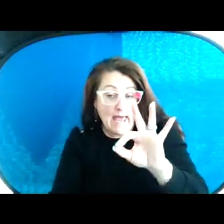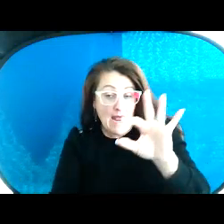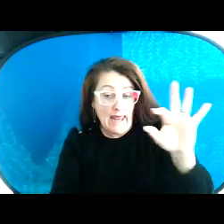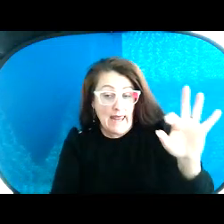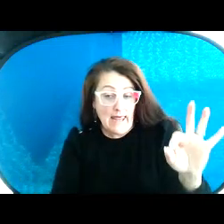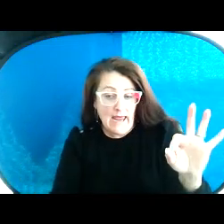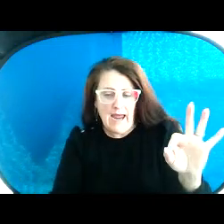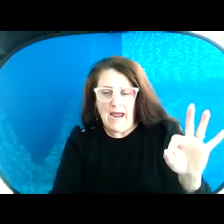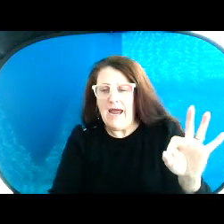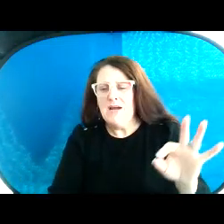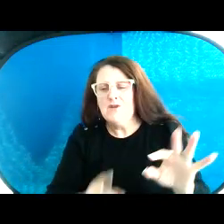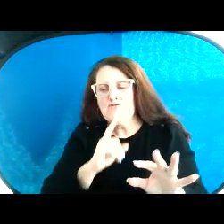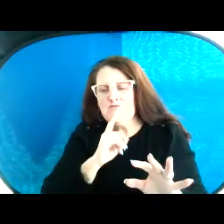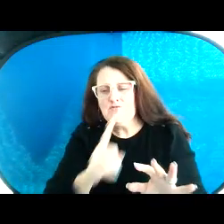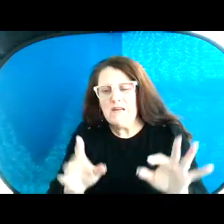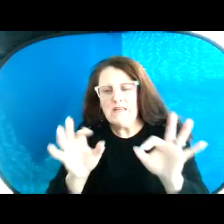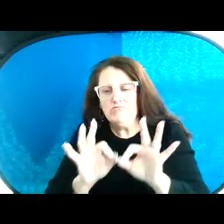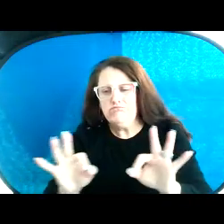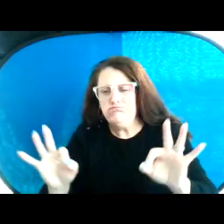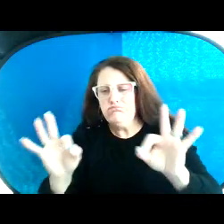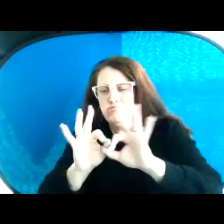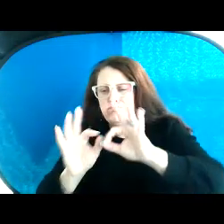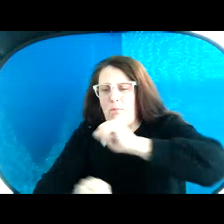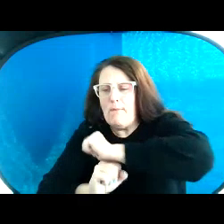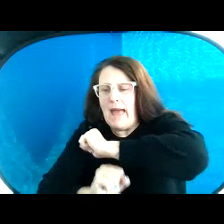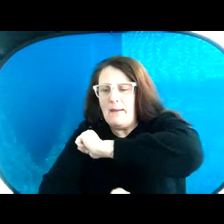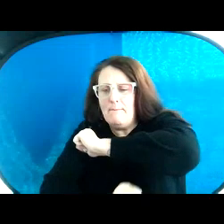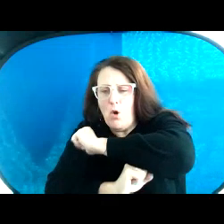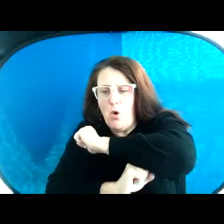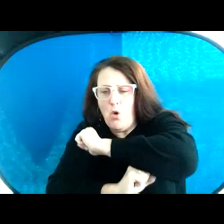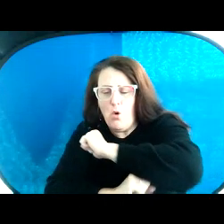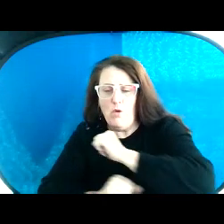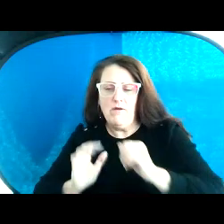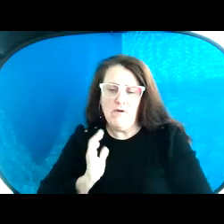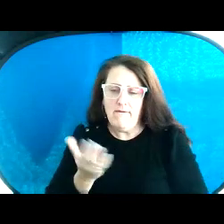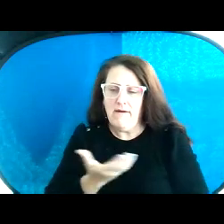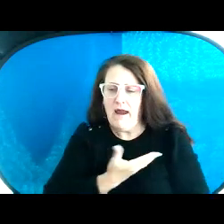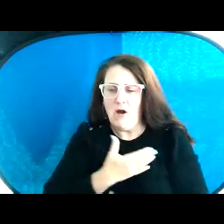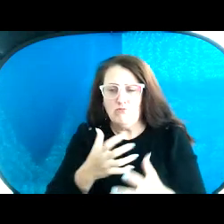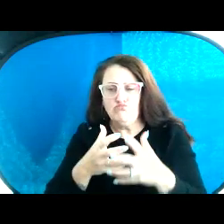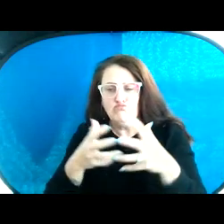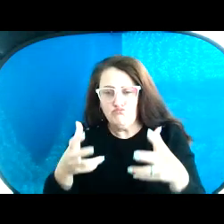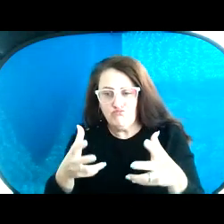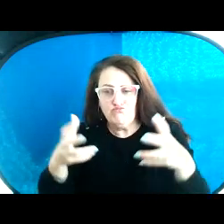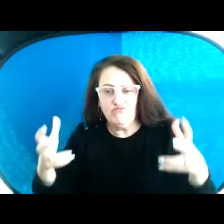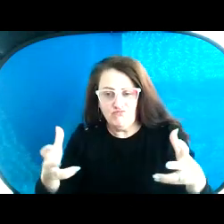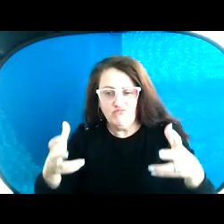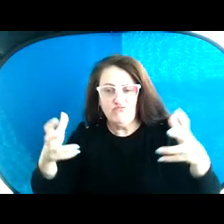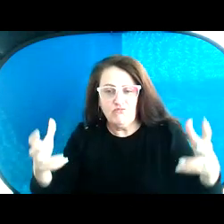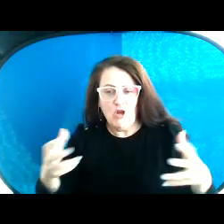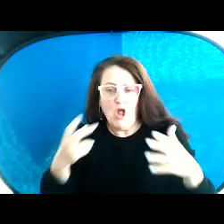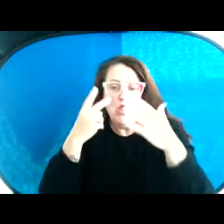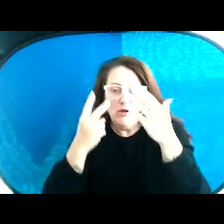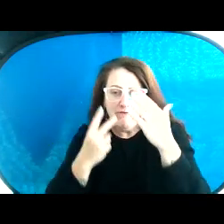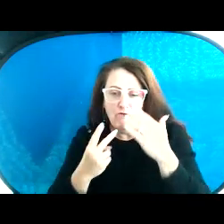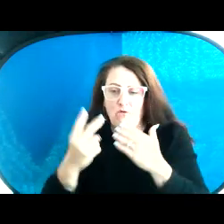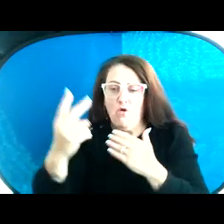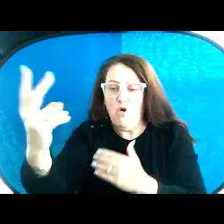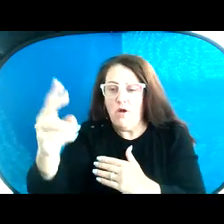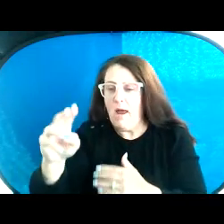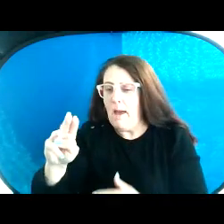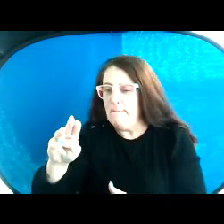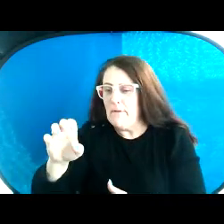so essential, how it provides the backbone for everything else and the backbone for so much growth. So as we look forward to, Merced is a